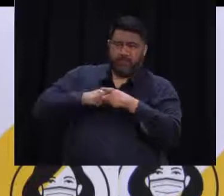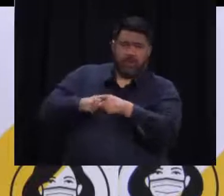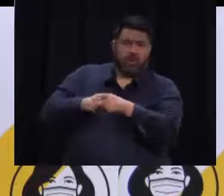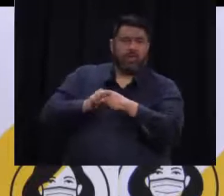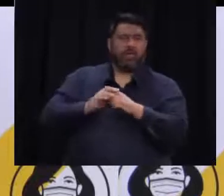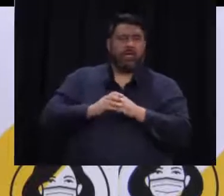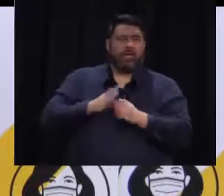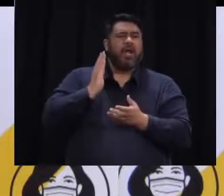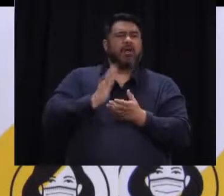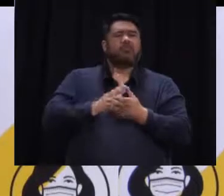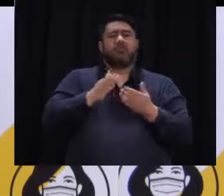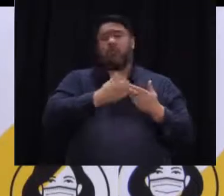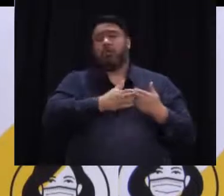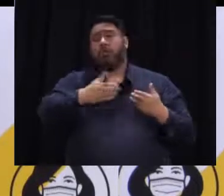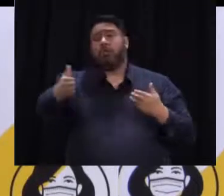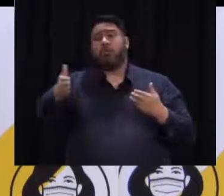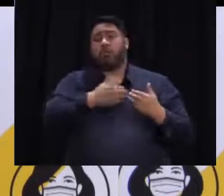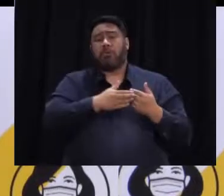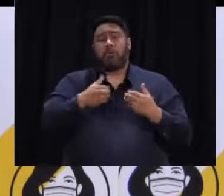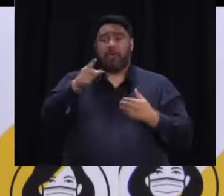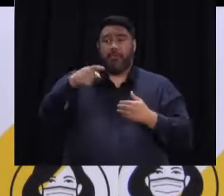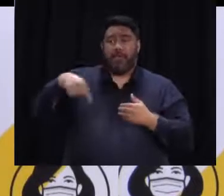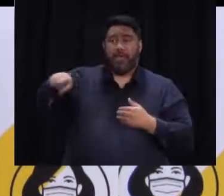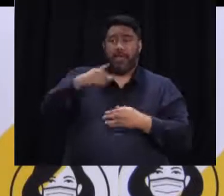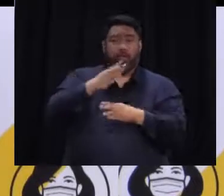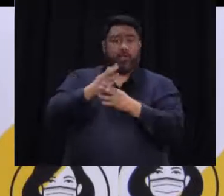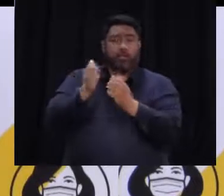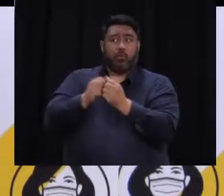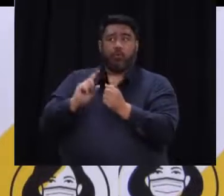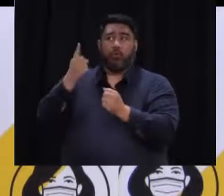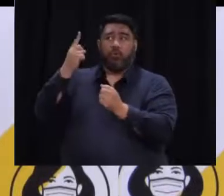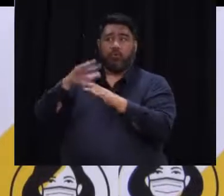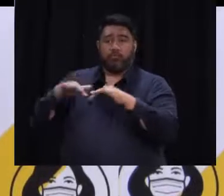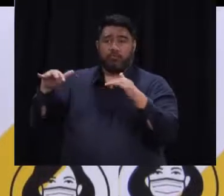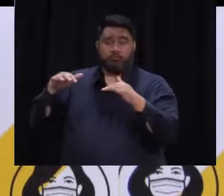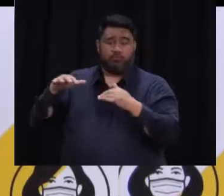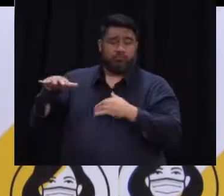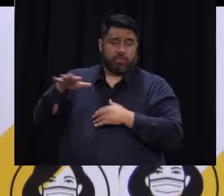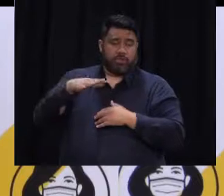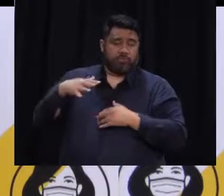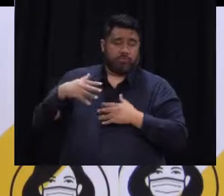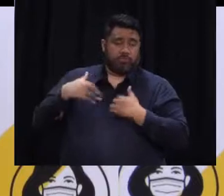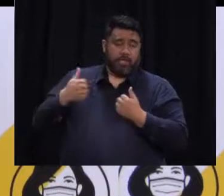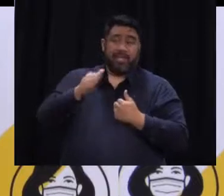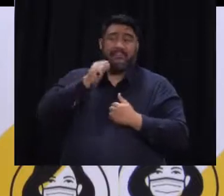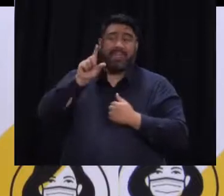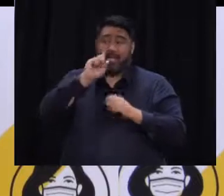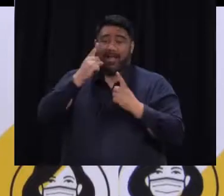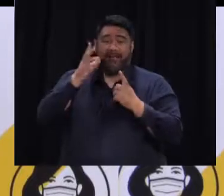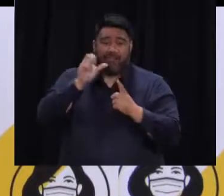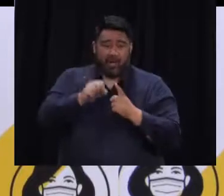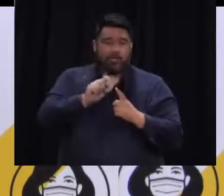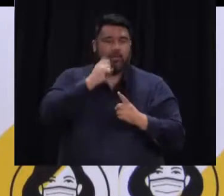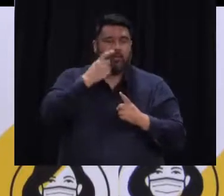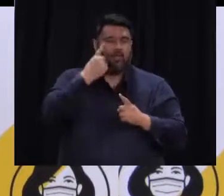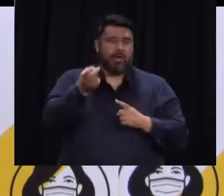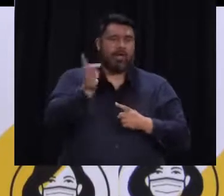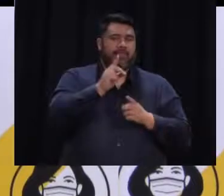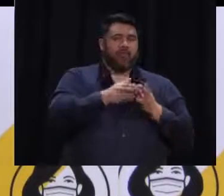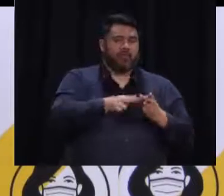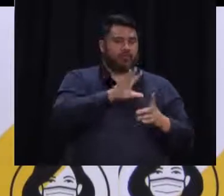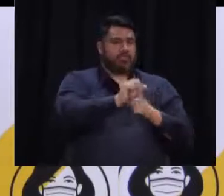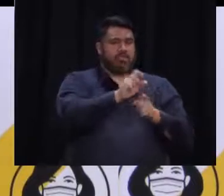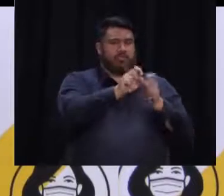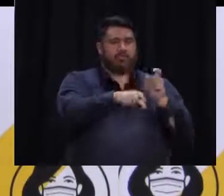sure between them and Auckland Regional Public Health, if they feel they're not going to identify the people, they'll make use of whatever they can to get there.